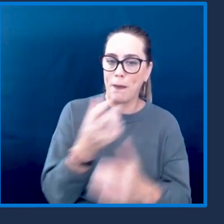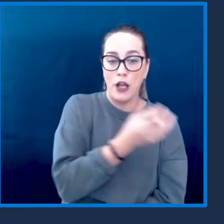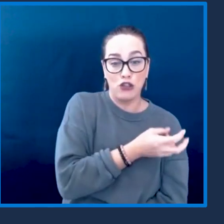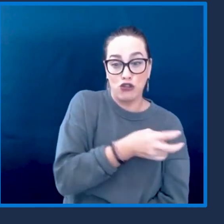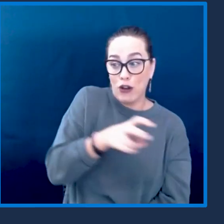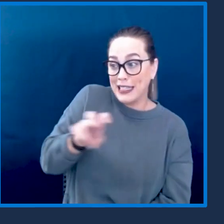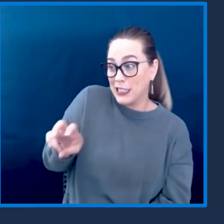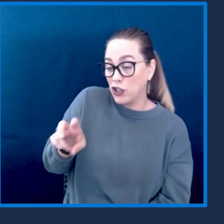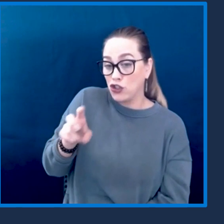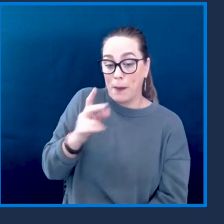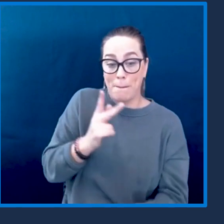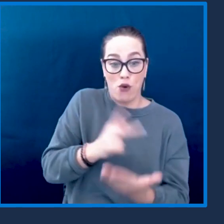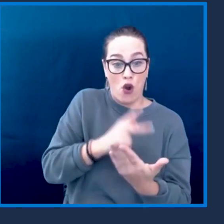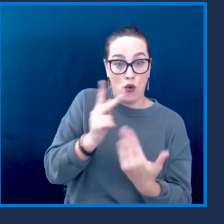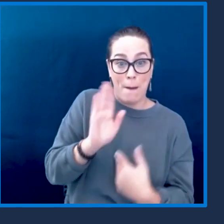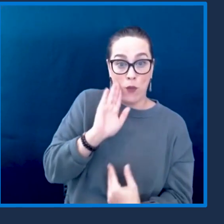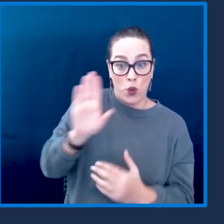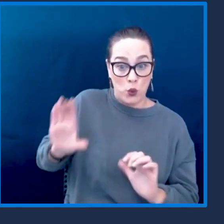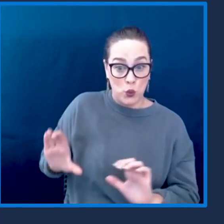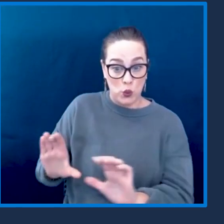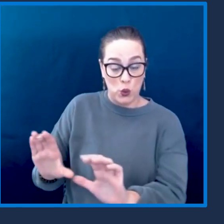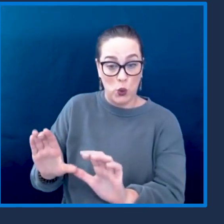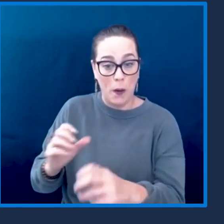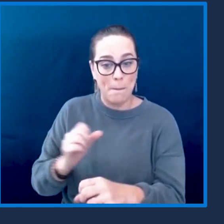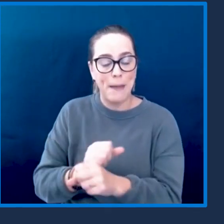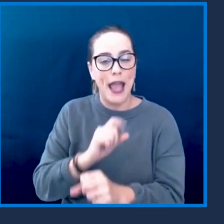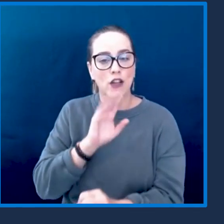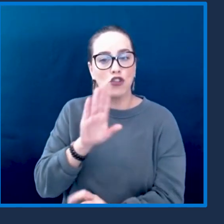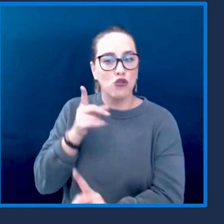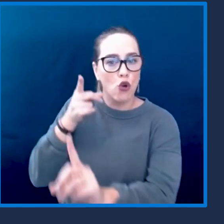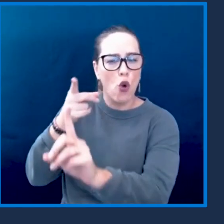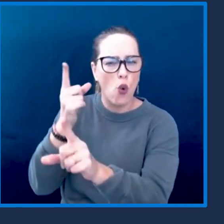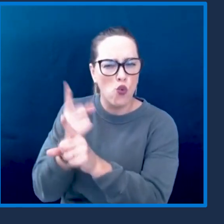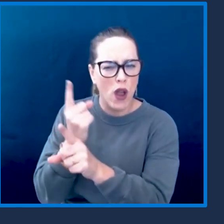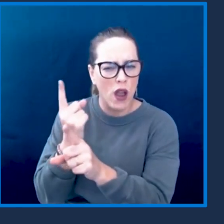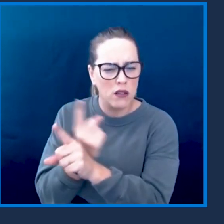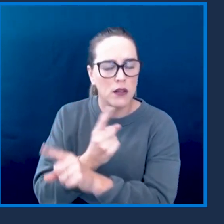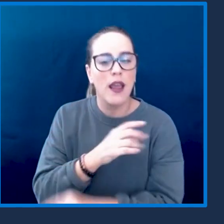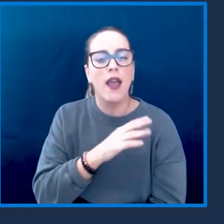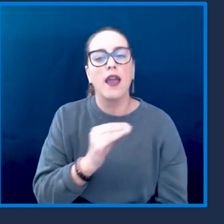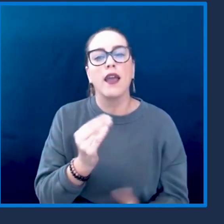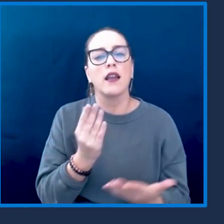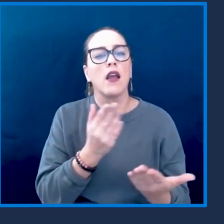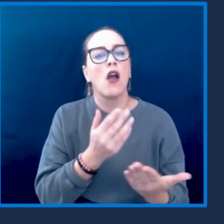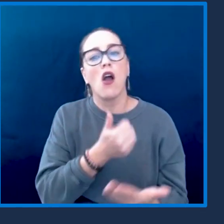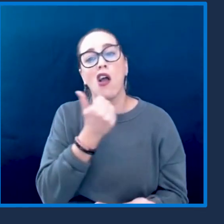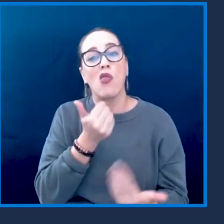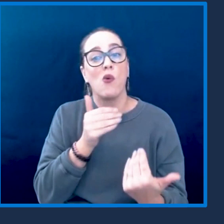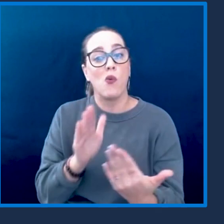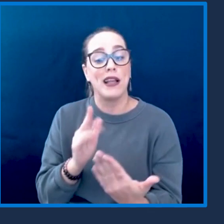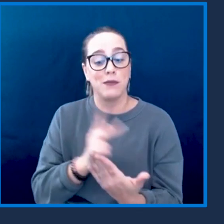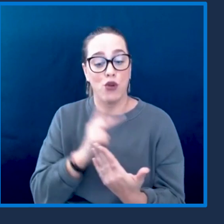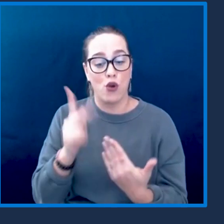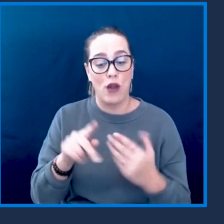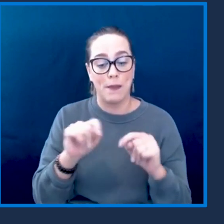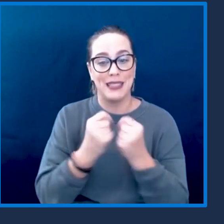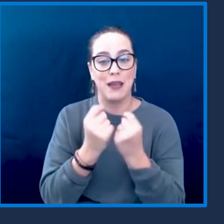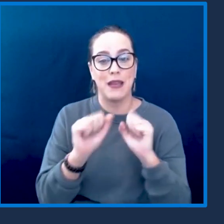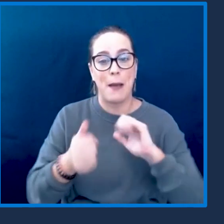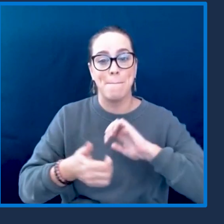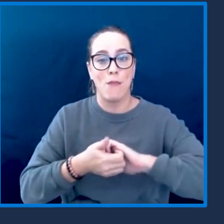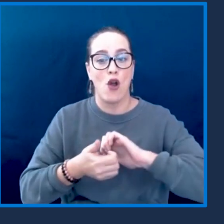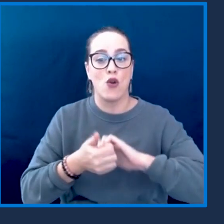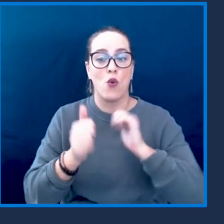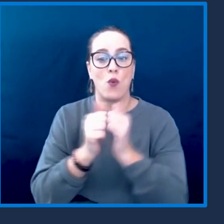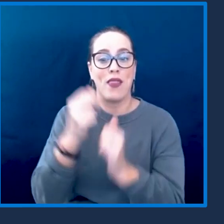to make to ensuring that we're headed in the right direction and ways that our program team can partner with the neurodiversity community to